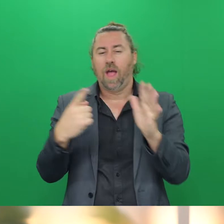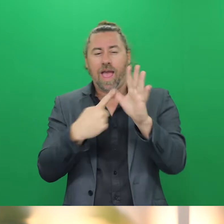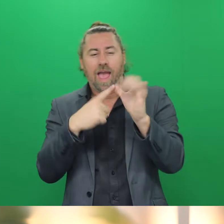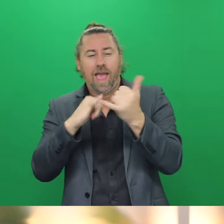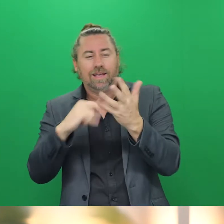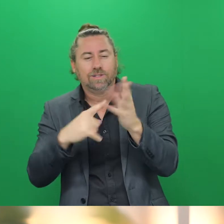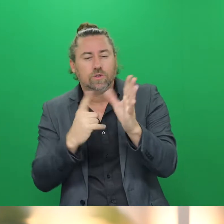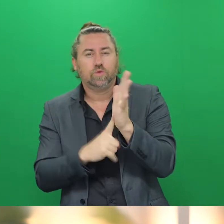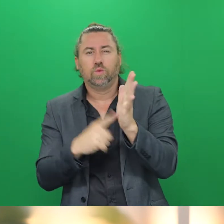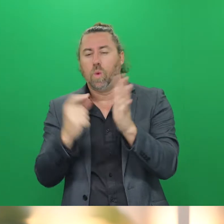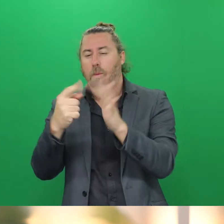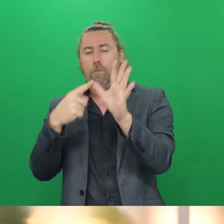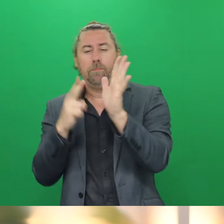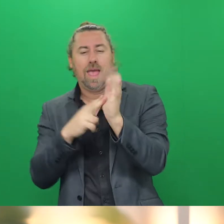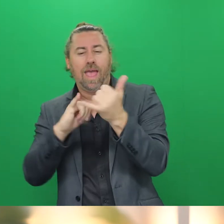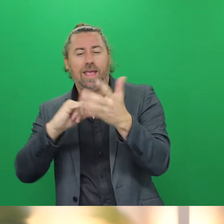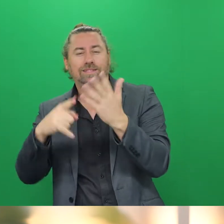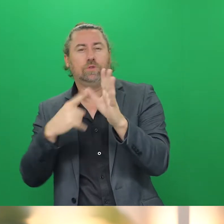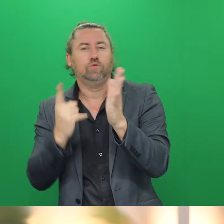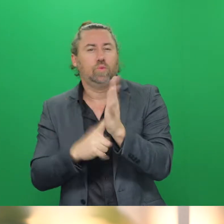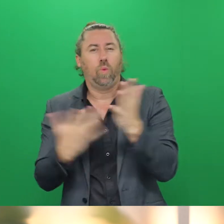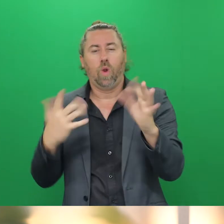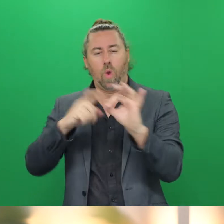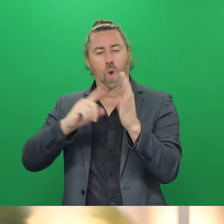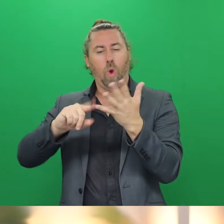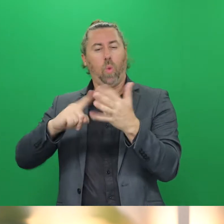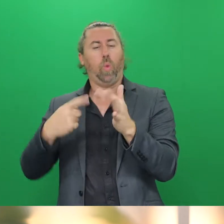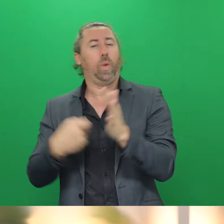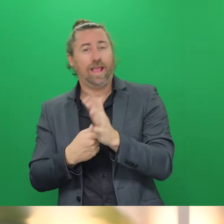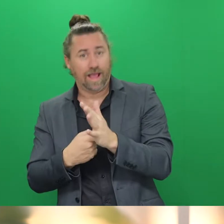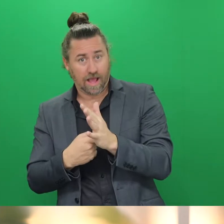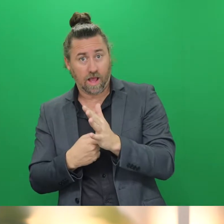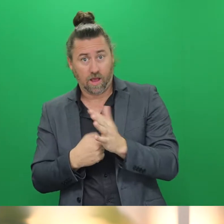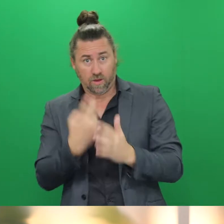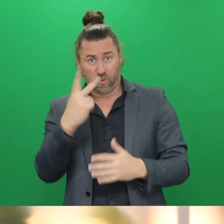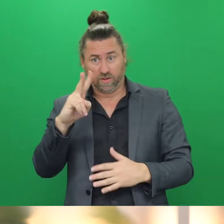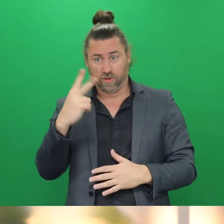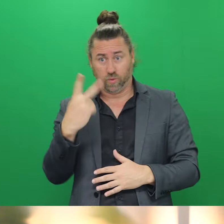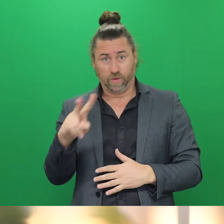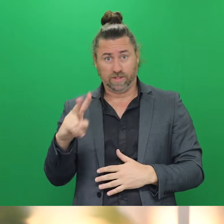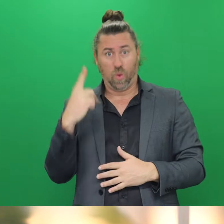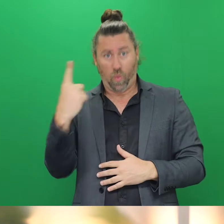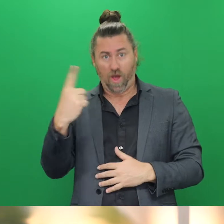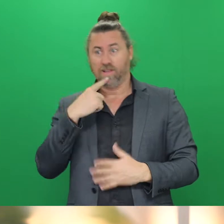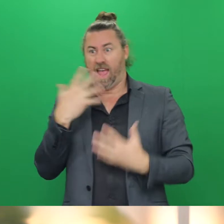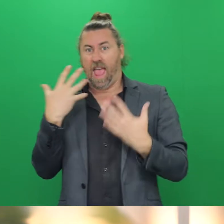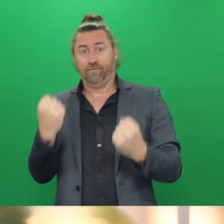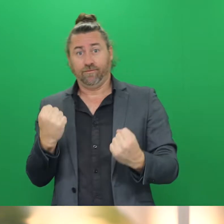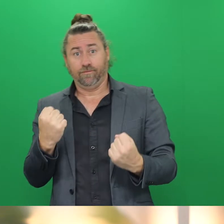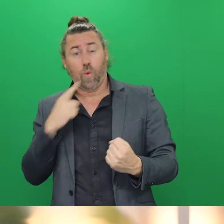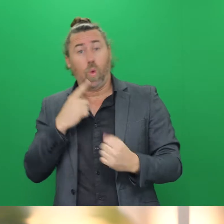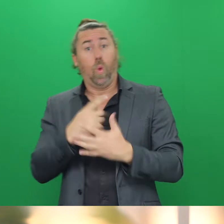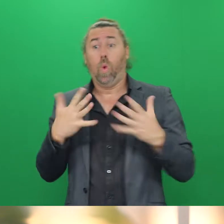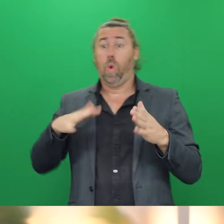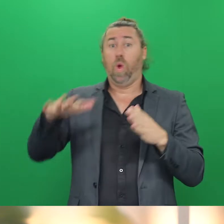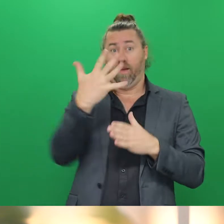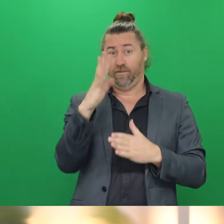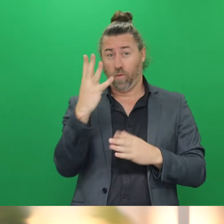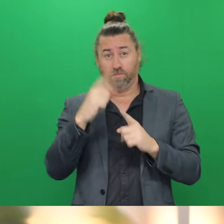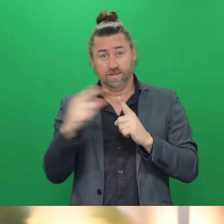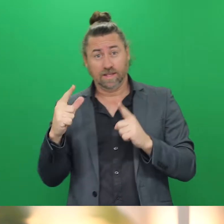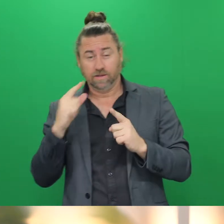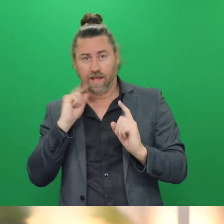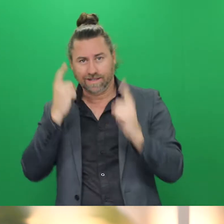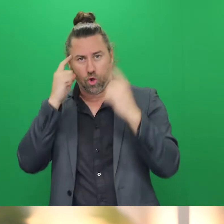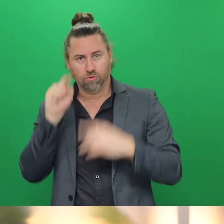pansexual or queer, experienced a mental disorder in 2020-21, with anxiety disorders the most prevalent. And